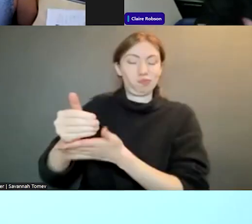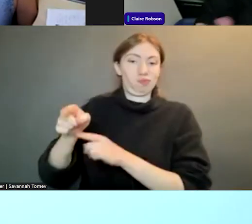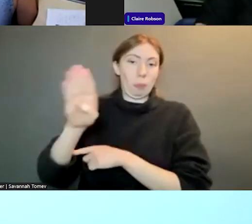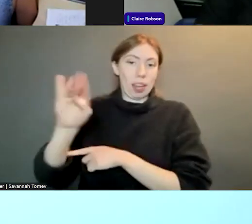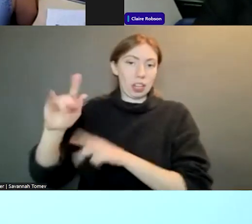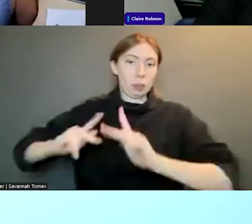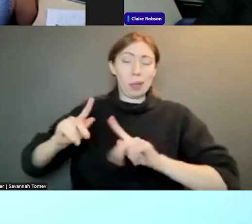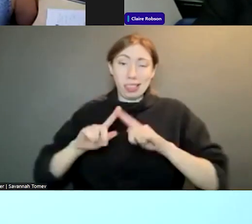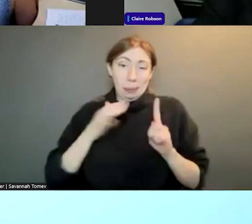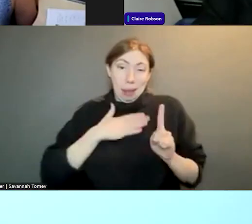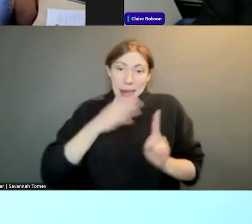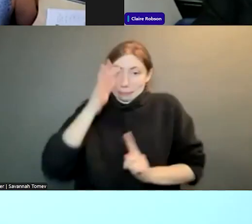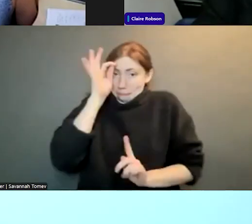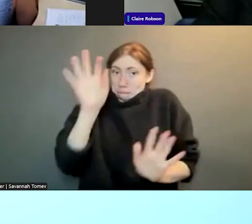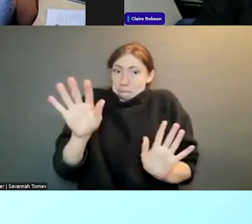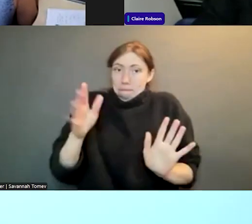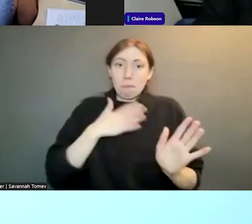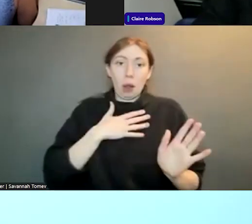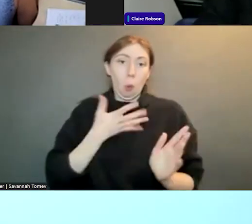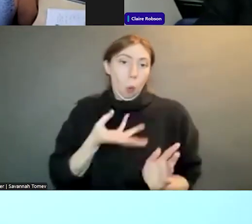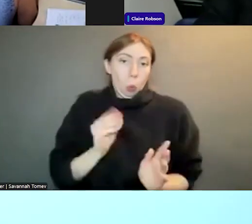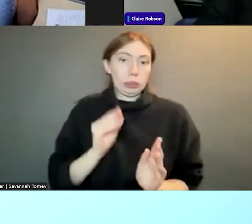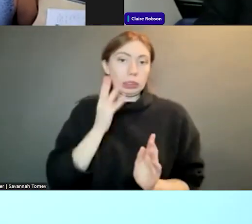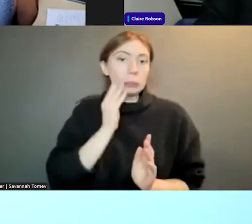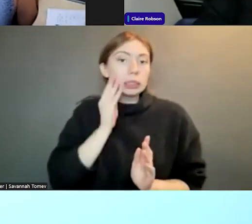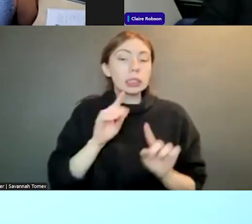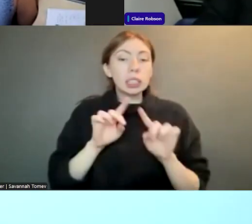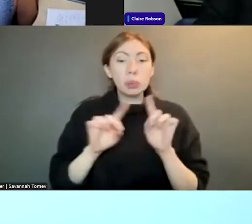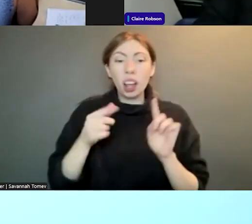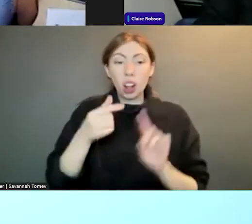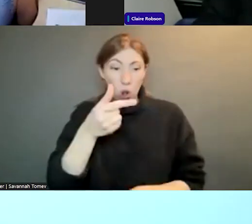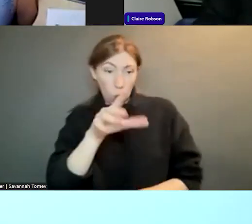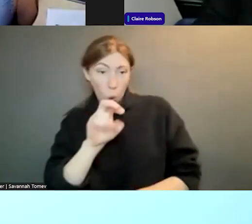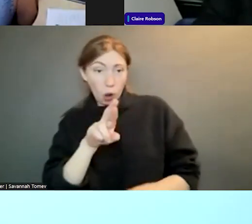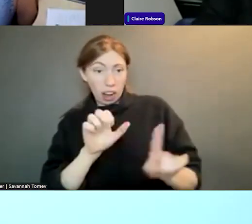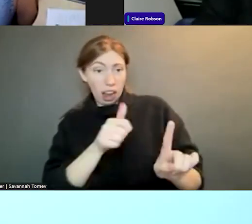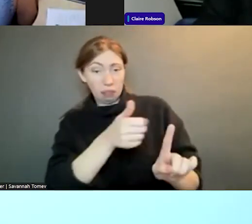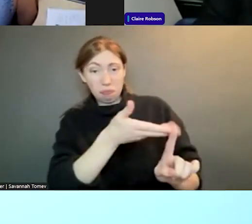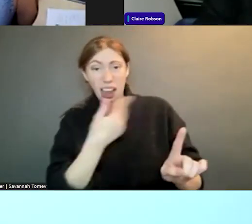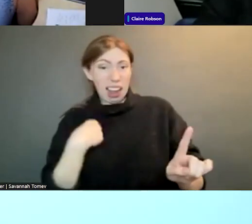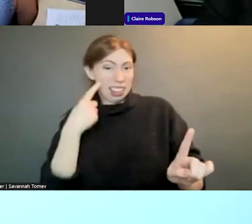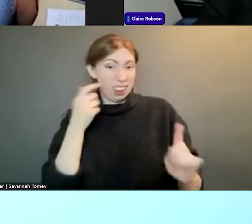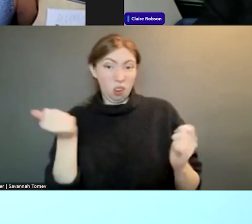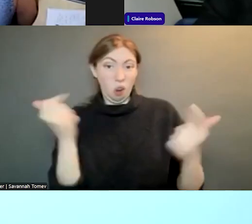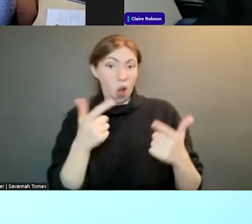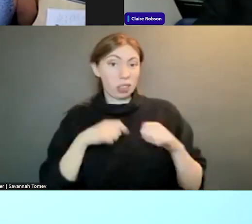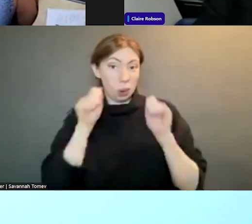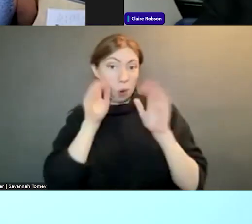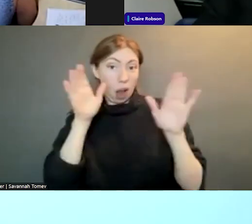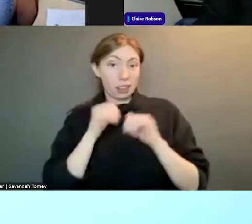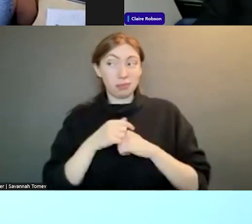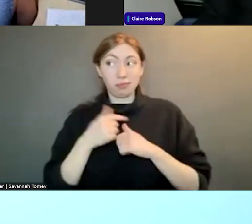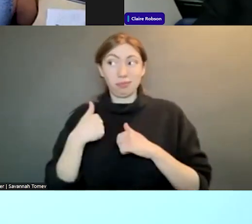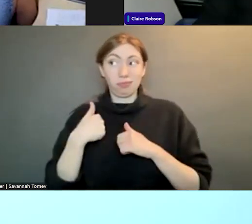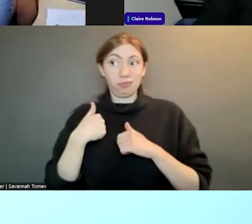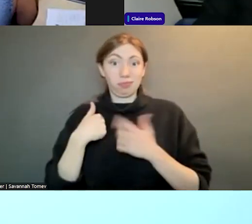experience. But Gloria, we were all, I think, somewhat surprised to find that bisexual